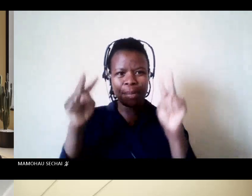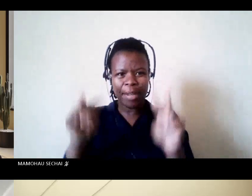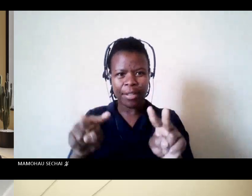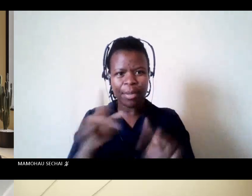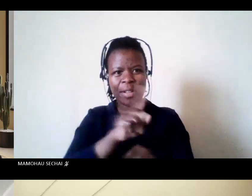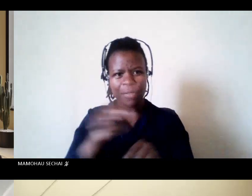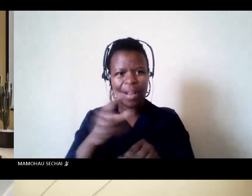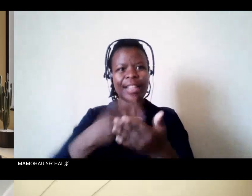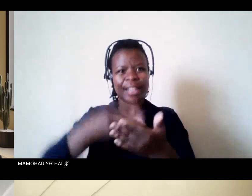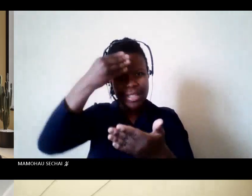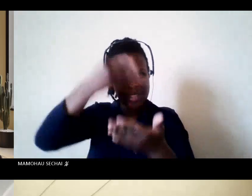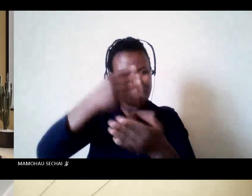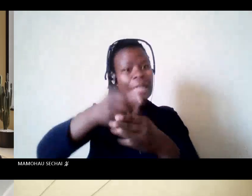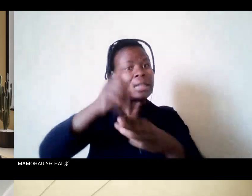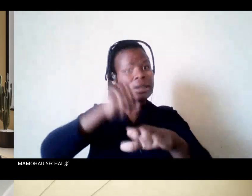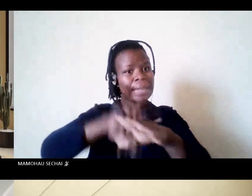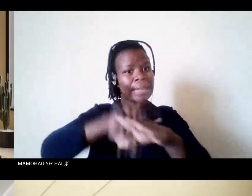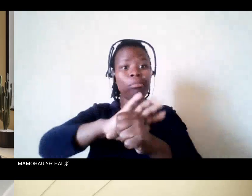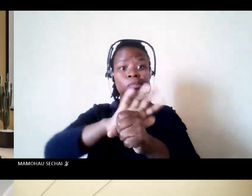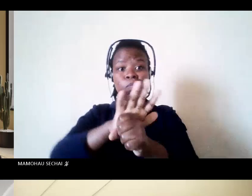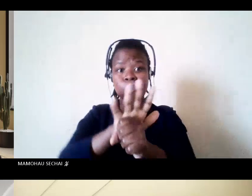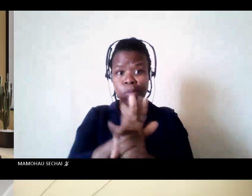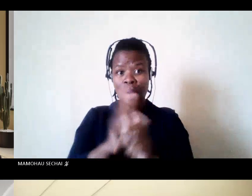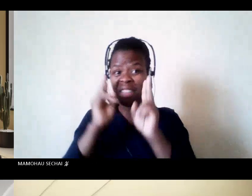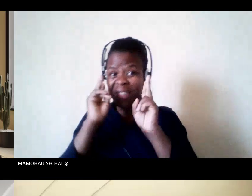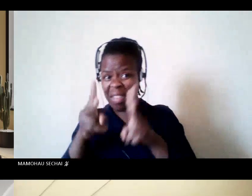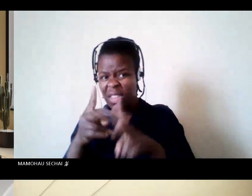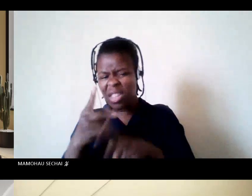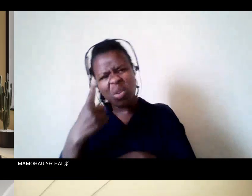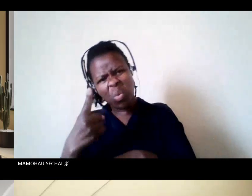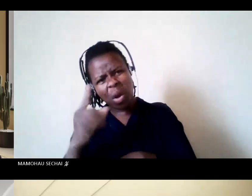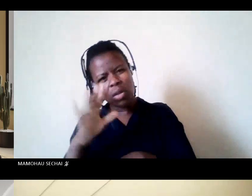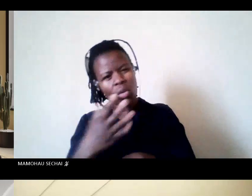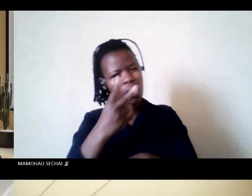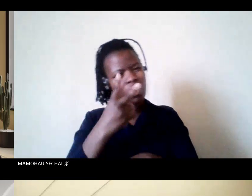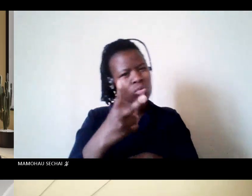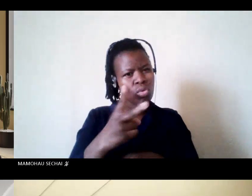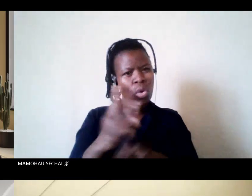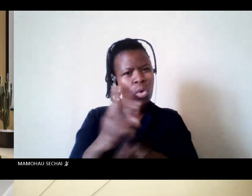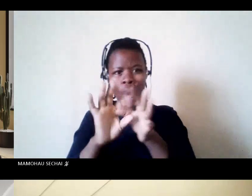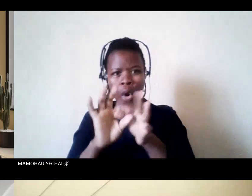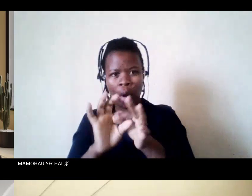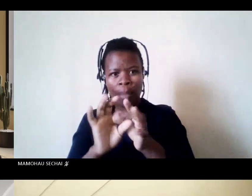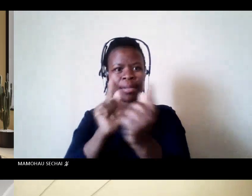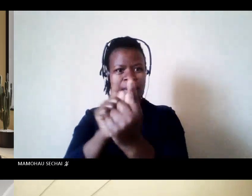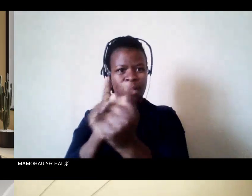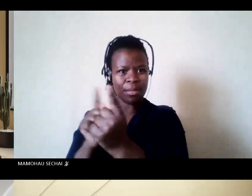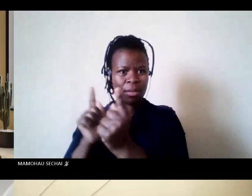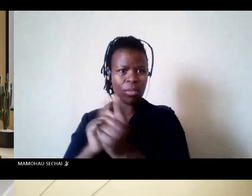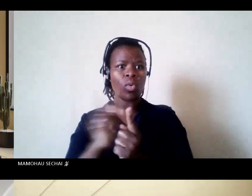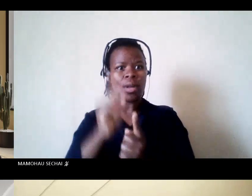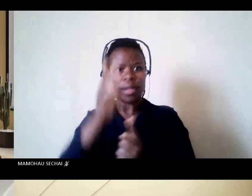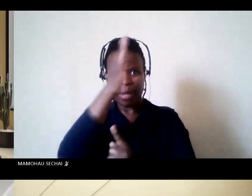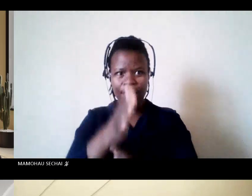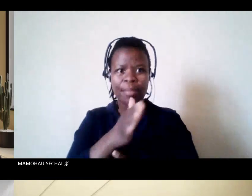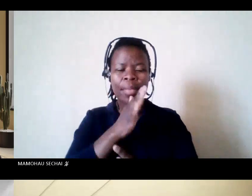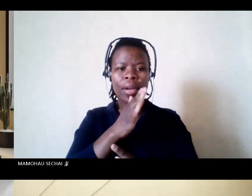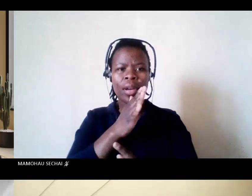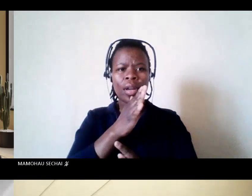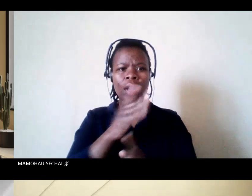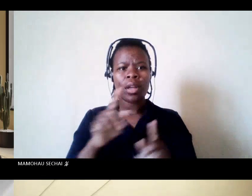so I did visit one or two homes where I did meet the parents, and they did highlight how difficult